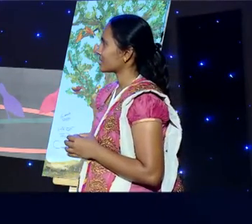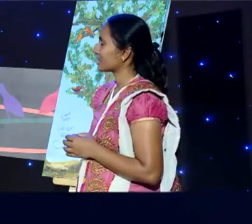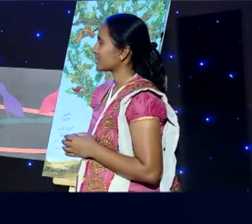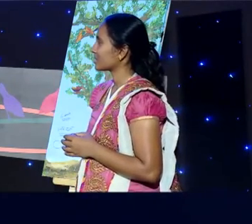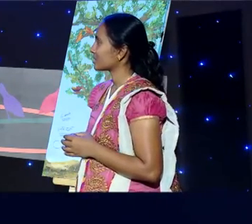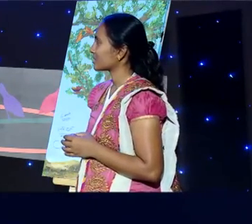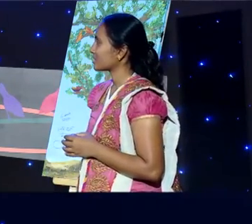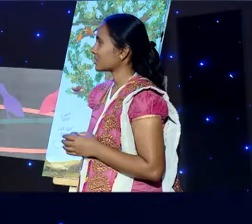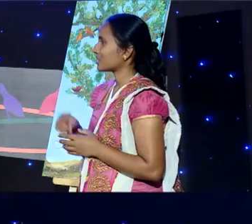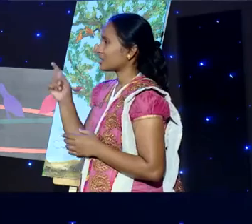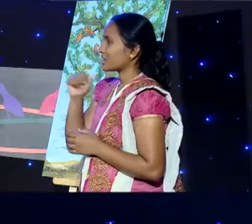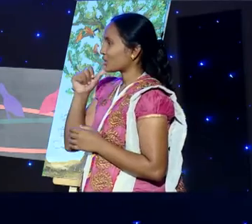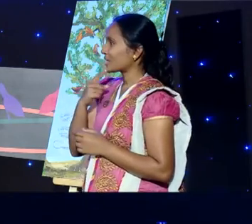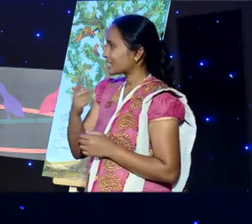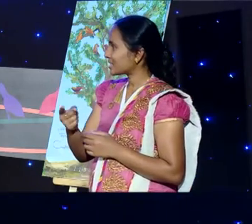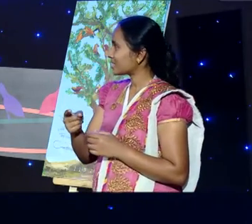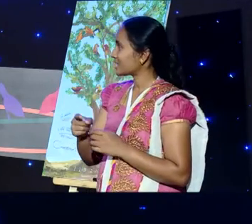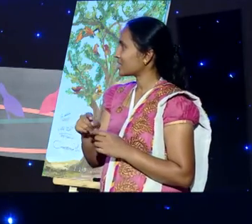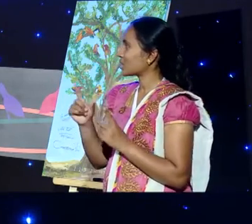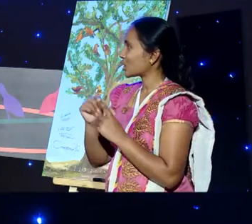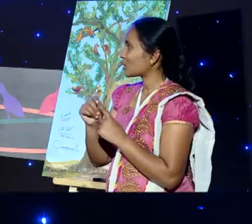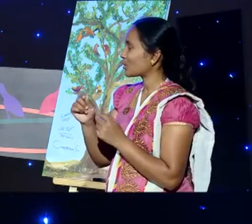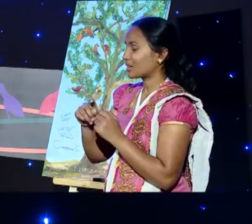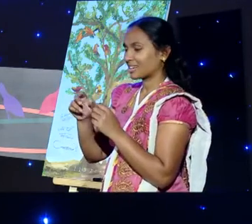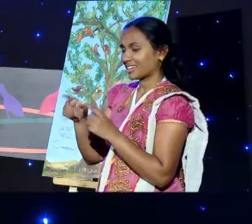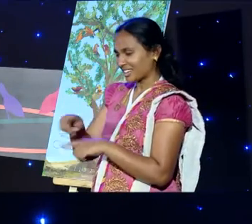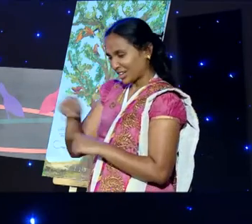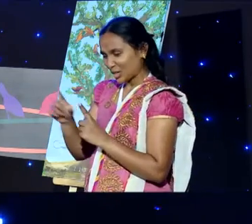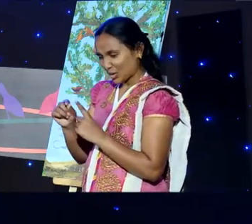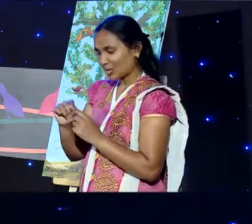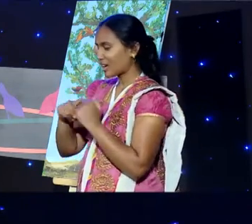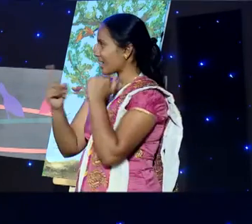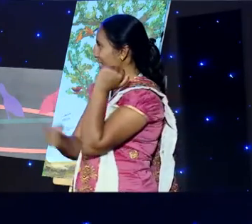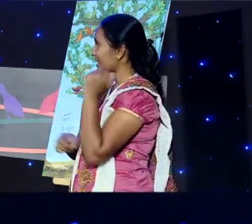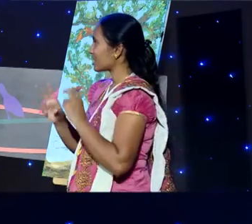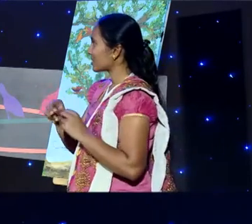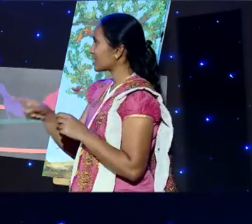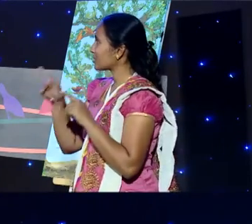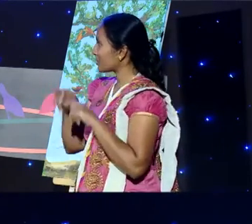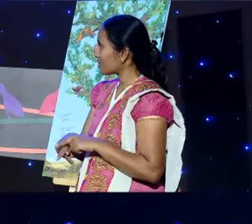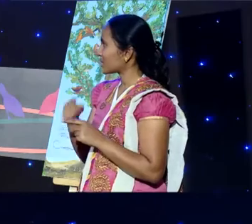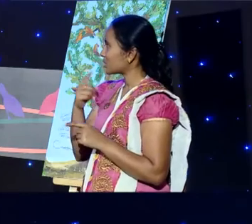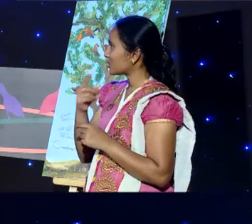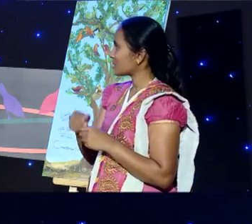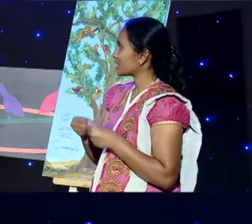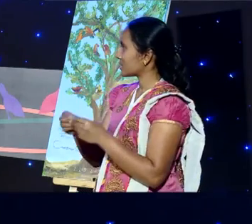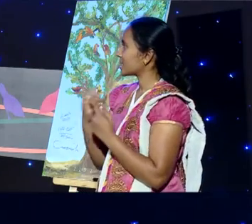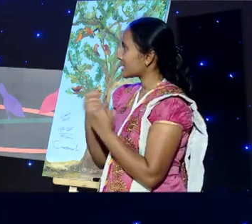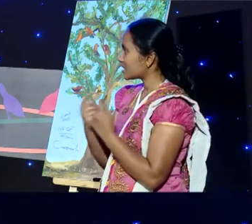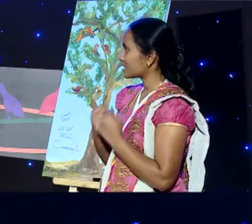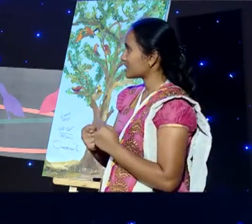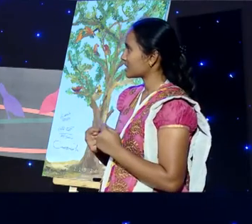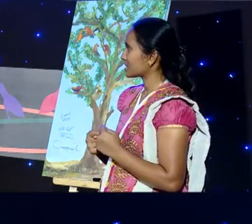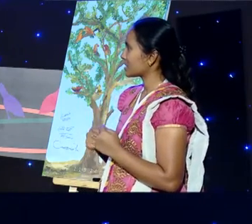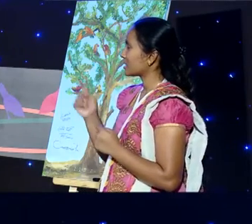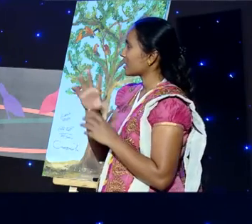philanthropy. This is not saying, hey, go out and do all this and then do your giving. This is a guy that would be a UN statistic.